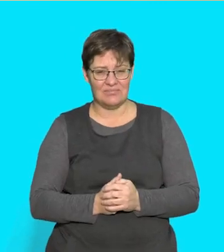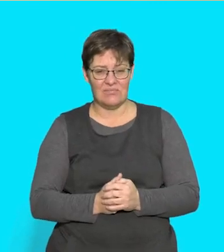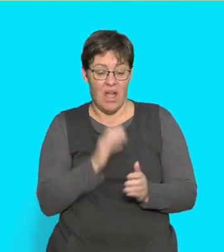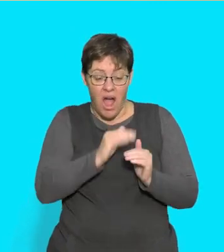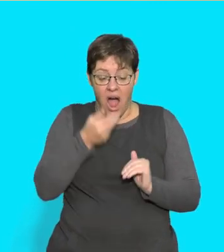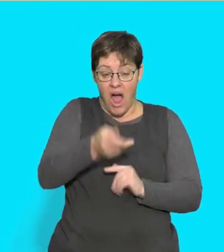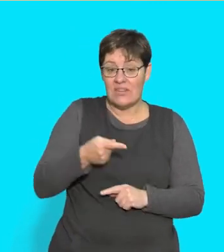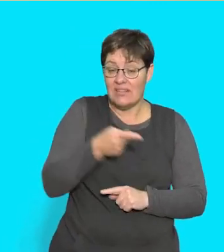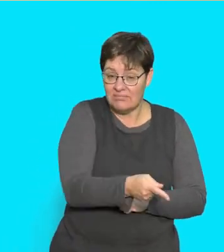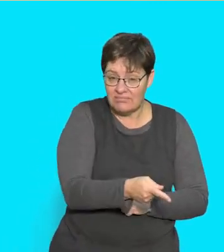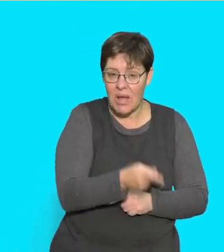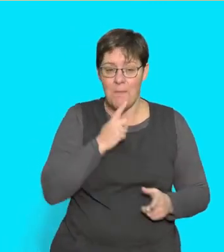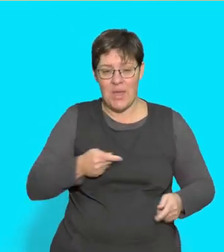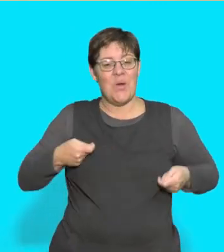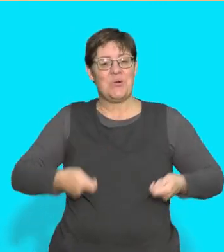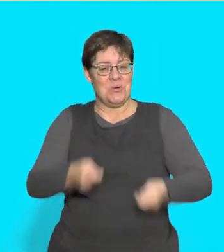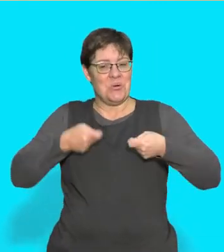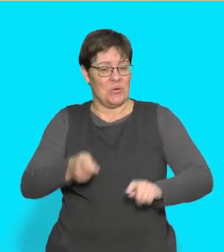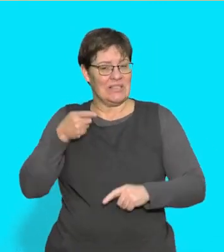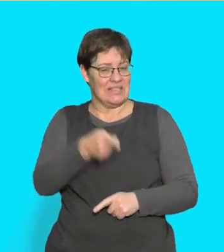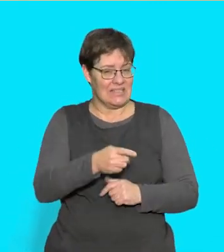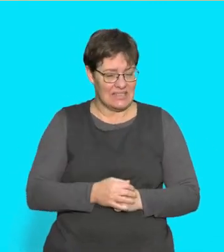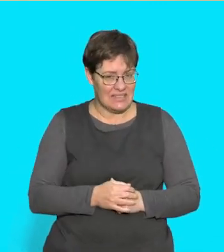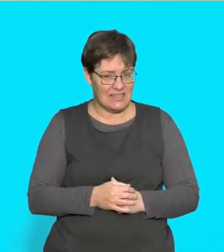After that, I cooked it.